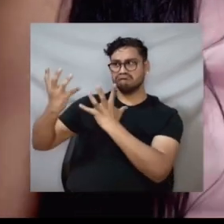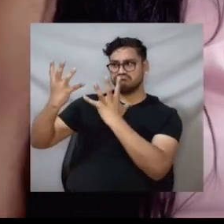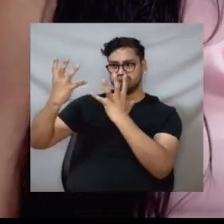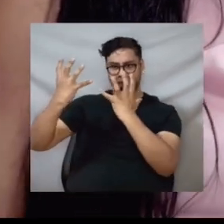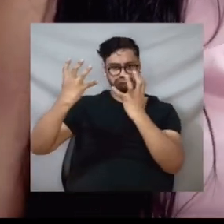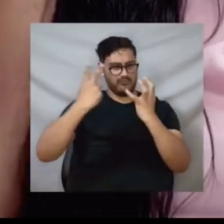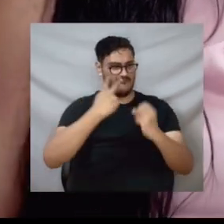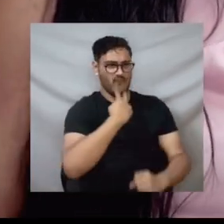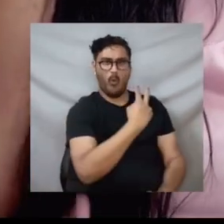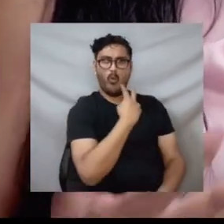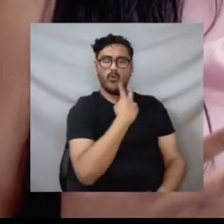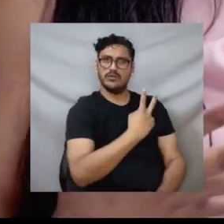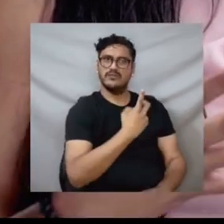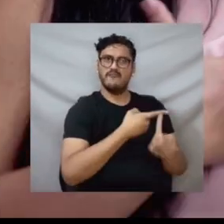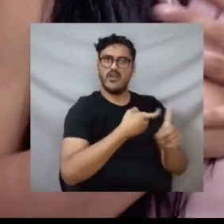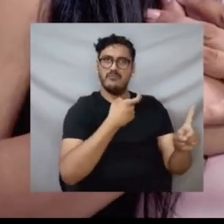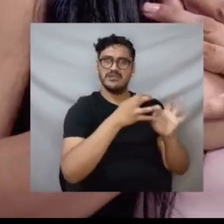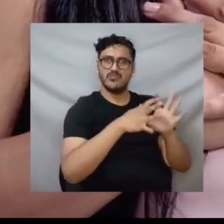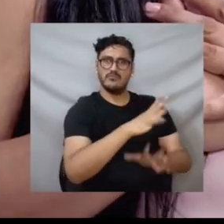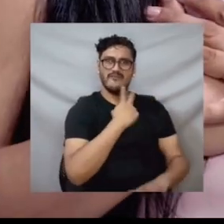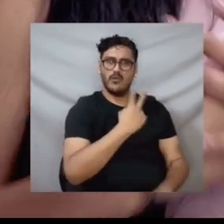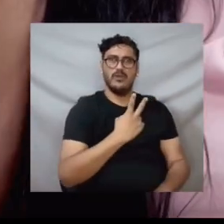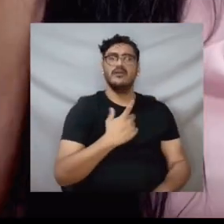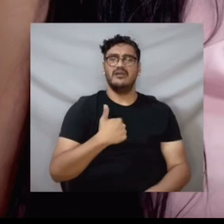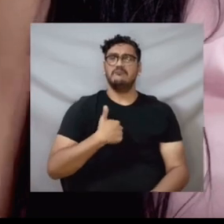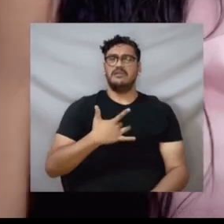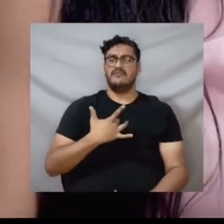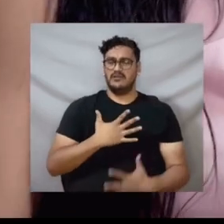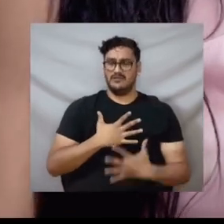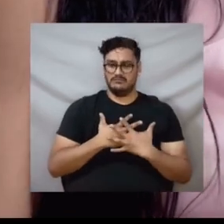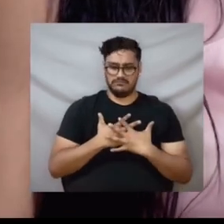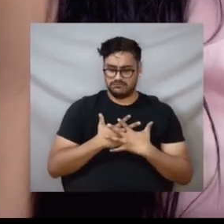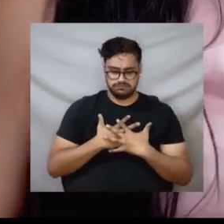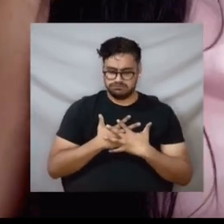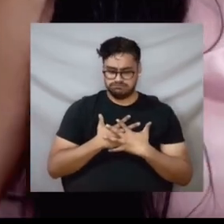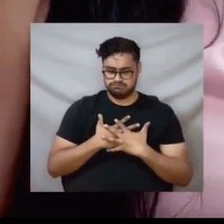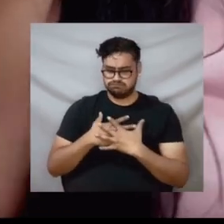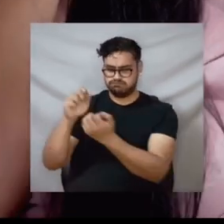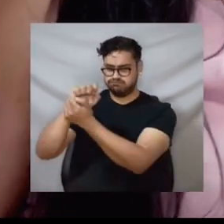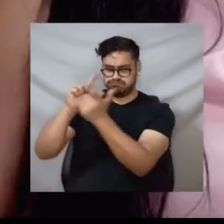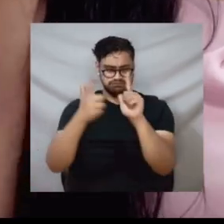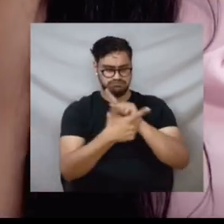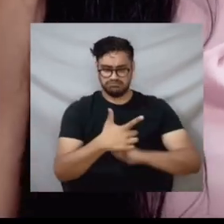voice from the interpreter, it's, it's like, wow, just it's,